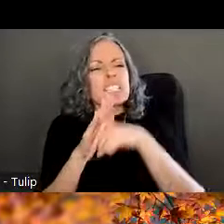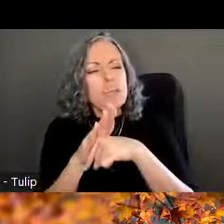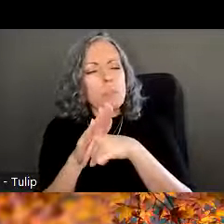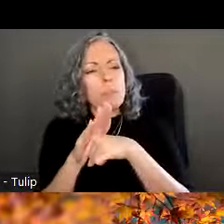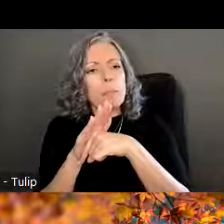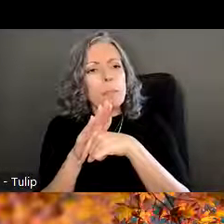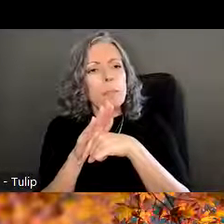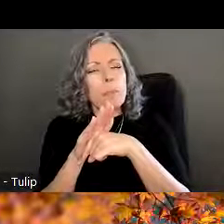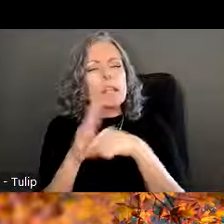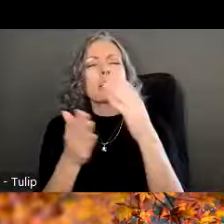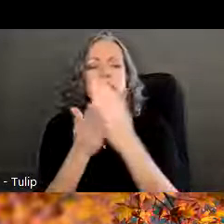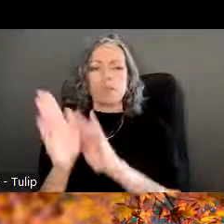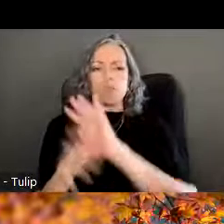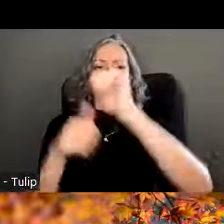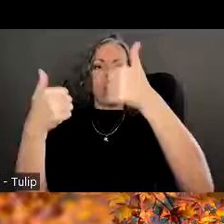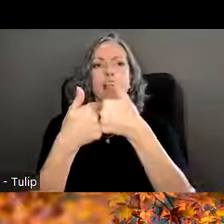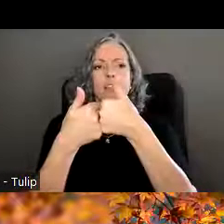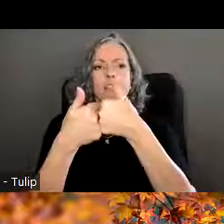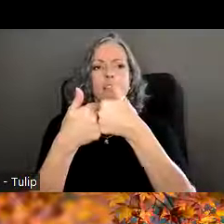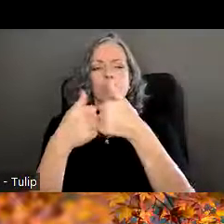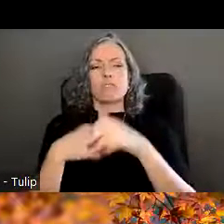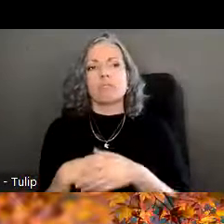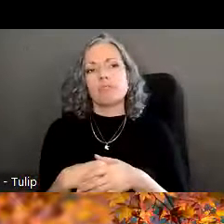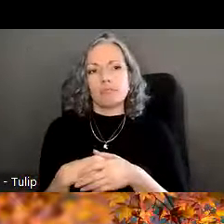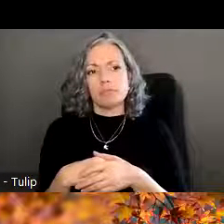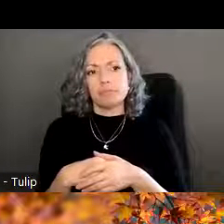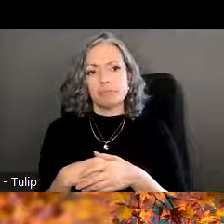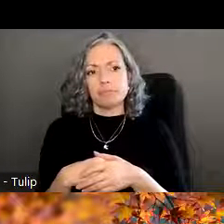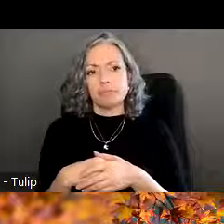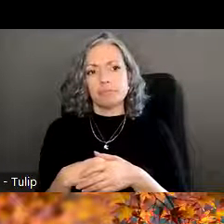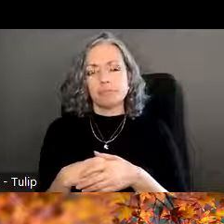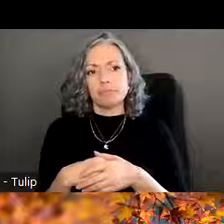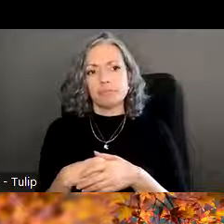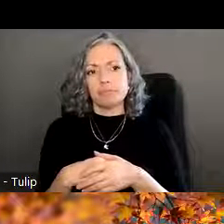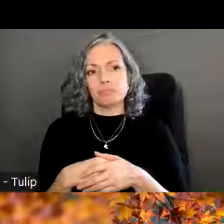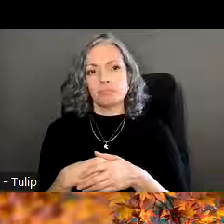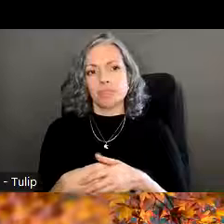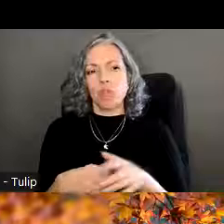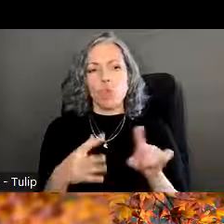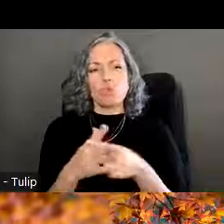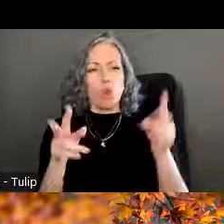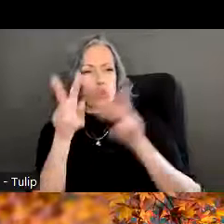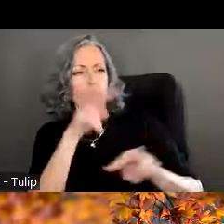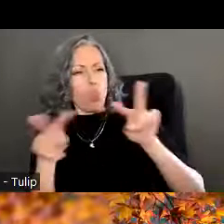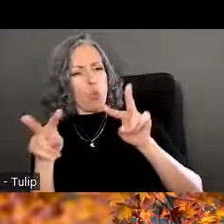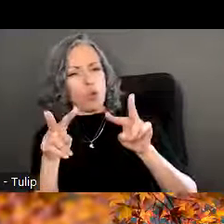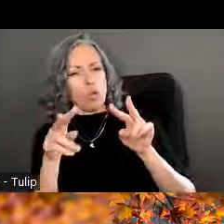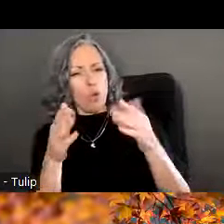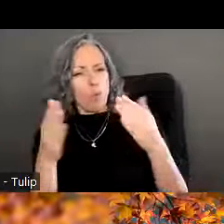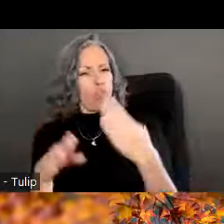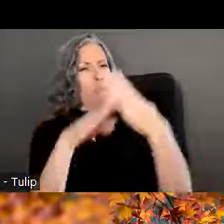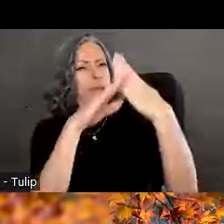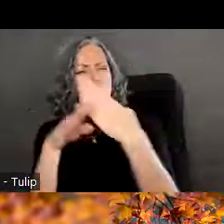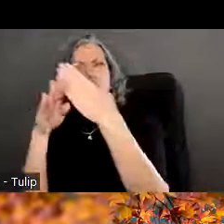some challenges behind this continuum. On the next slide, where we start to look at what are some of those barriers